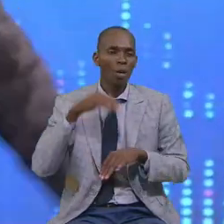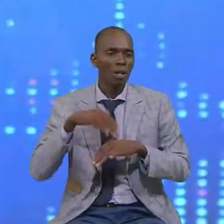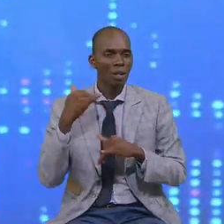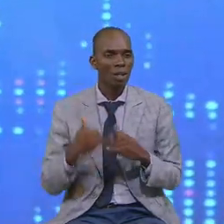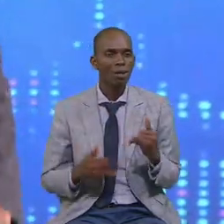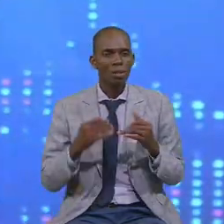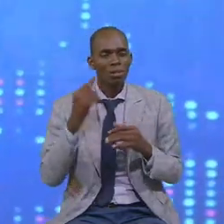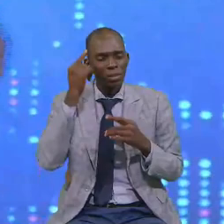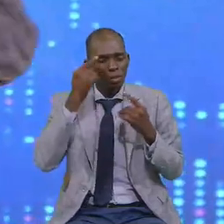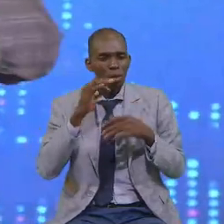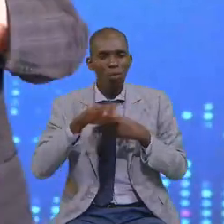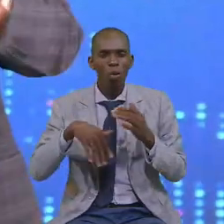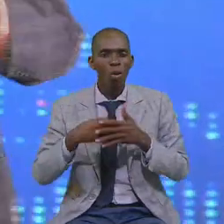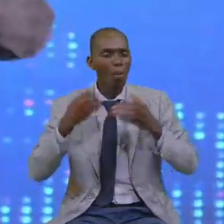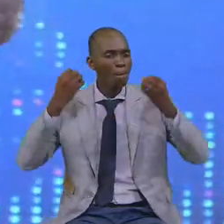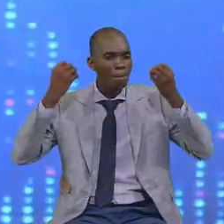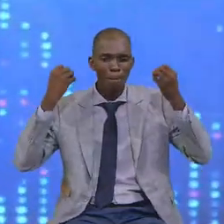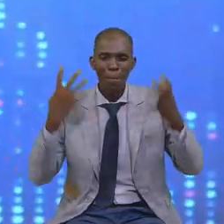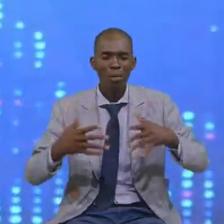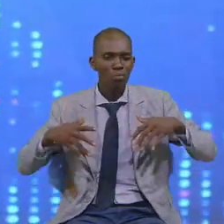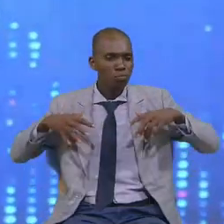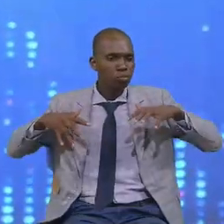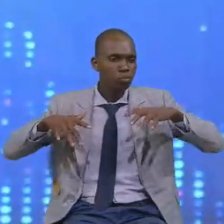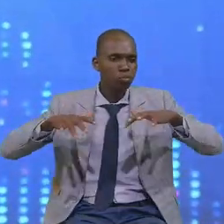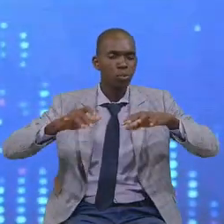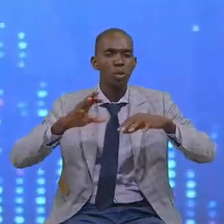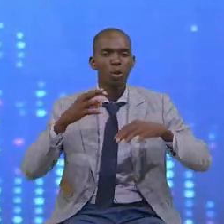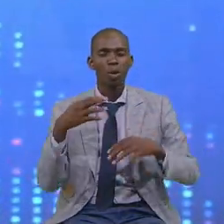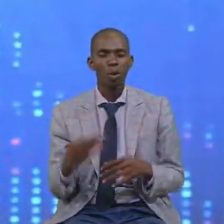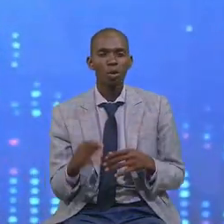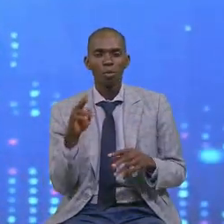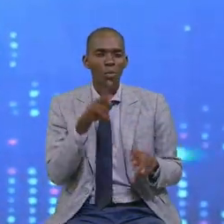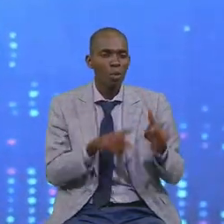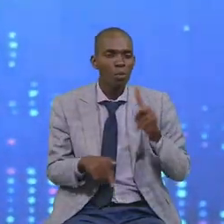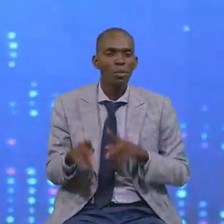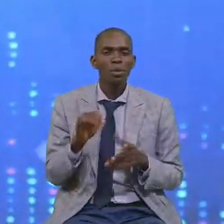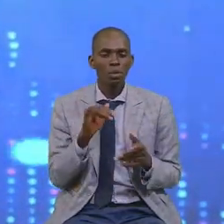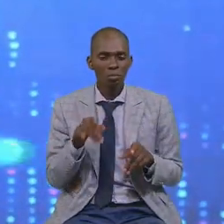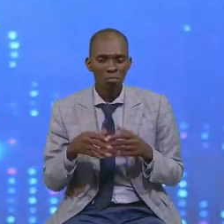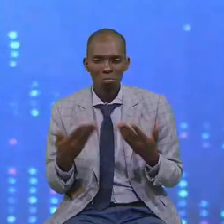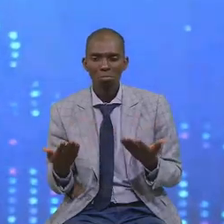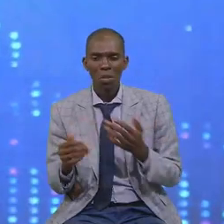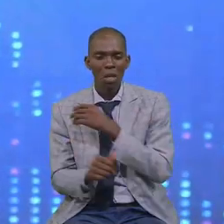of witnesses that have gone on and on. Abraham and Sarah and Isaac and Jacob